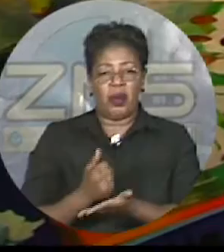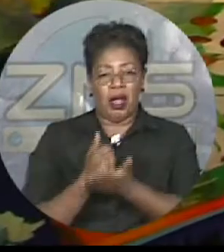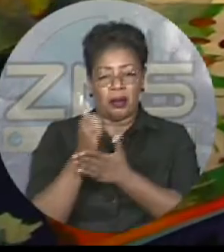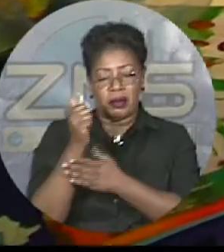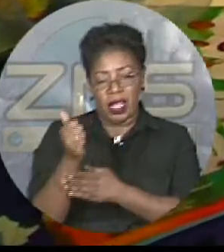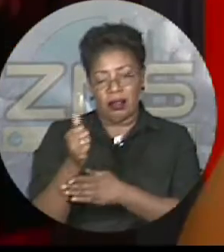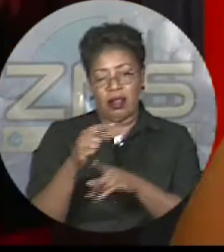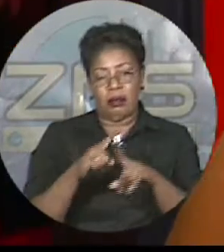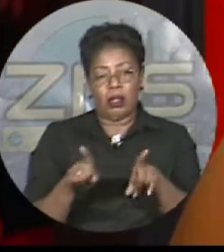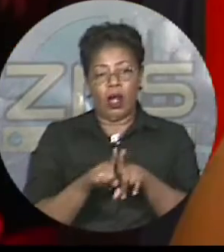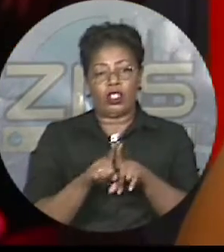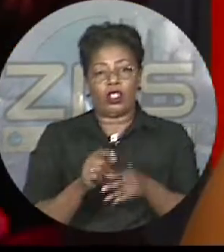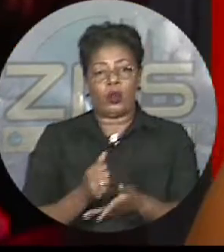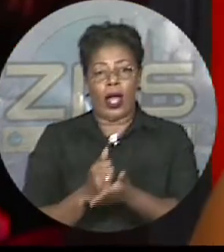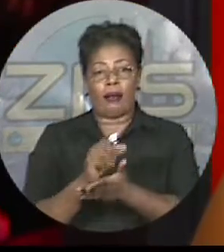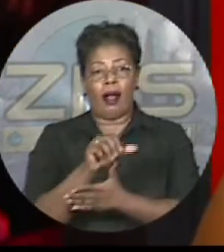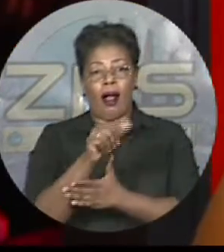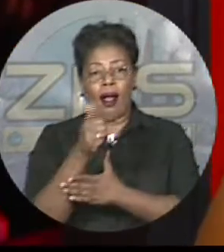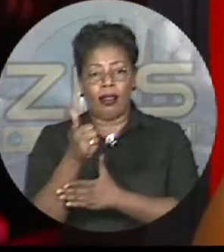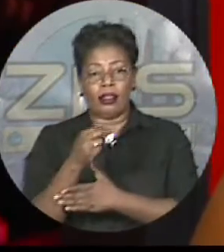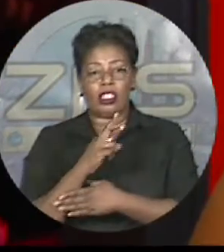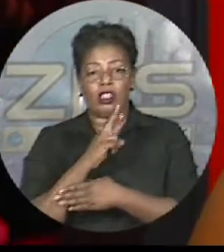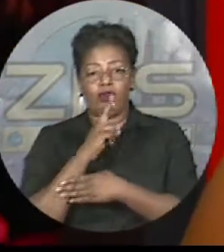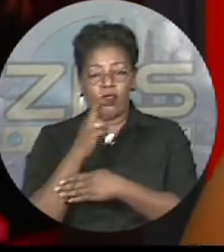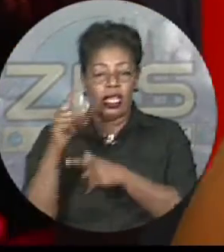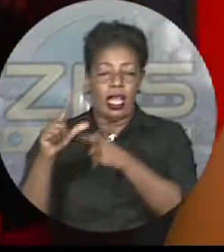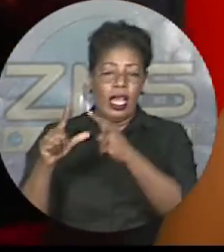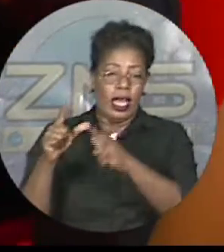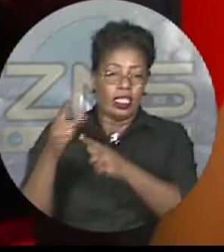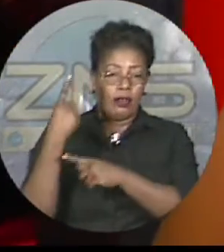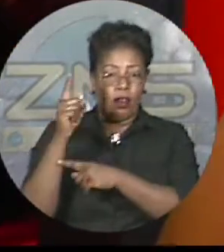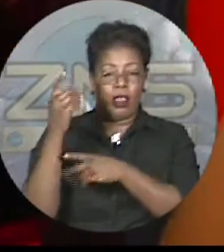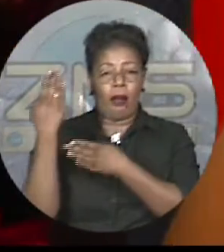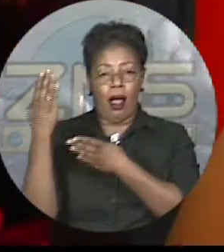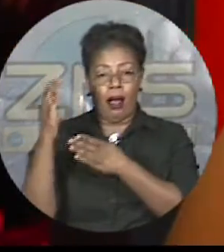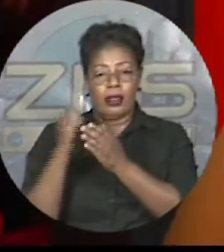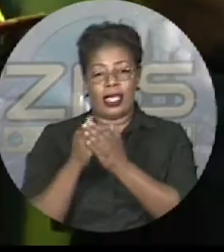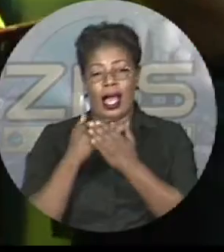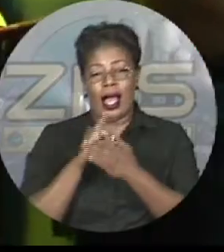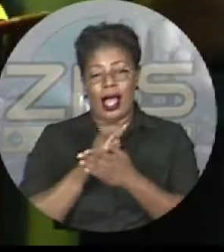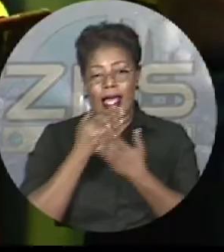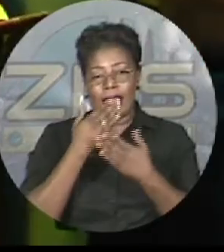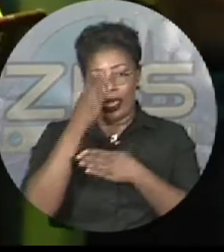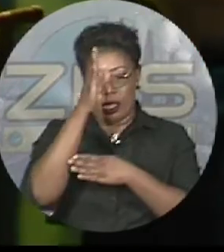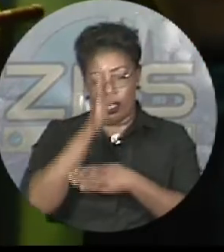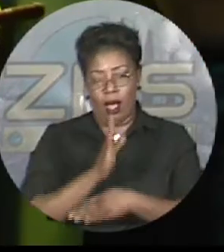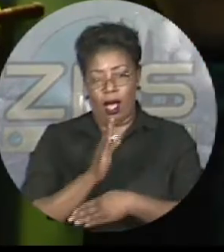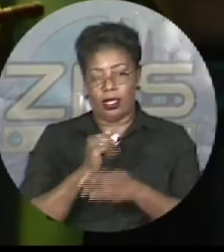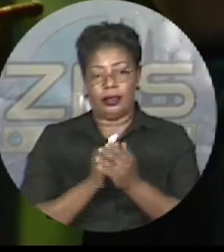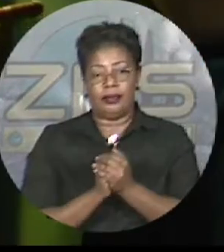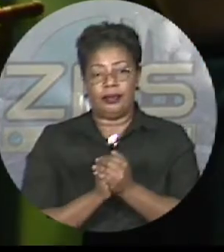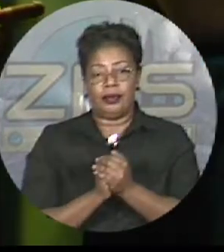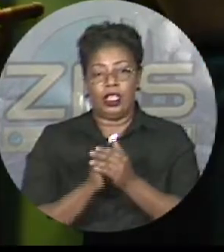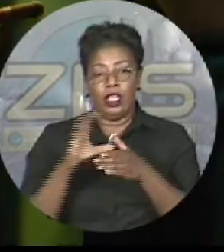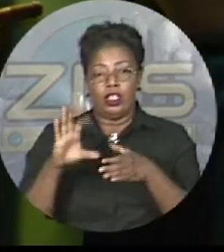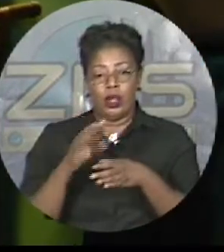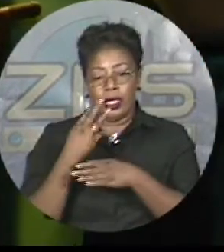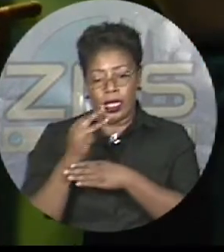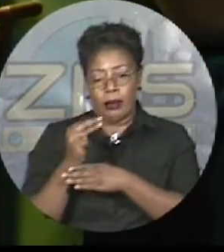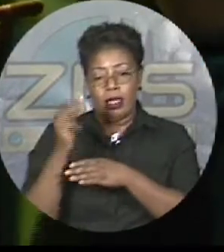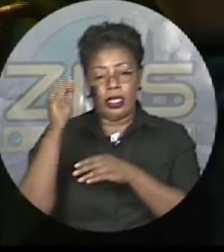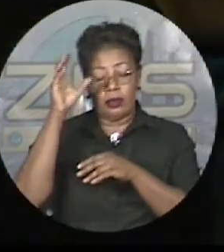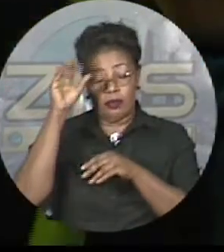to help others. He is real a legacy for the Bahamas. I thank God. Also joining the bishop was his brother